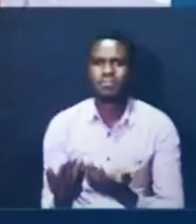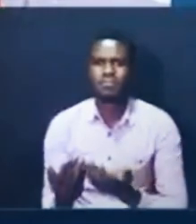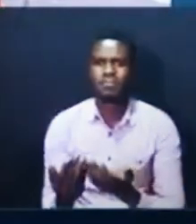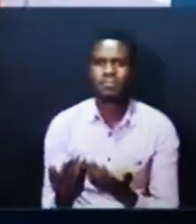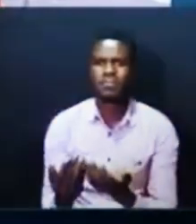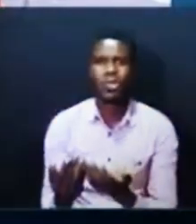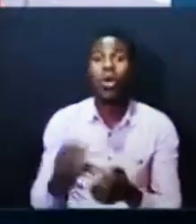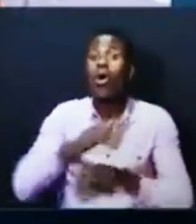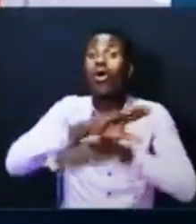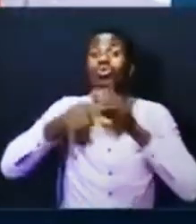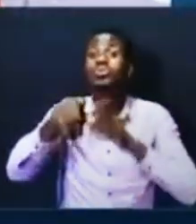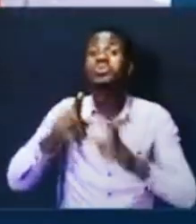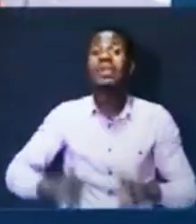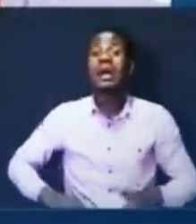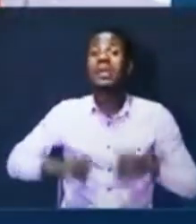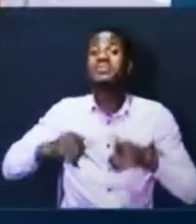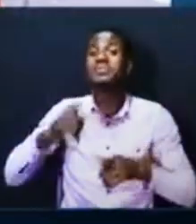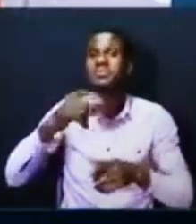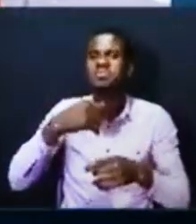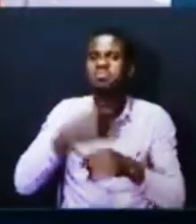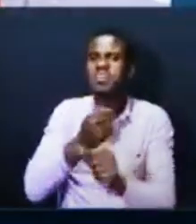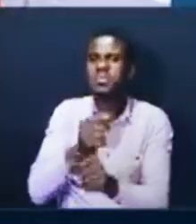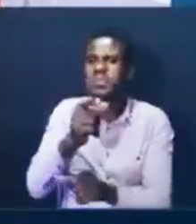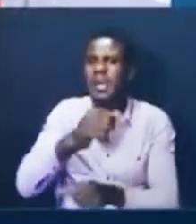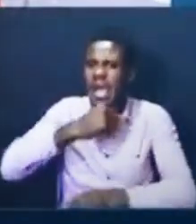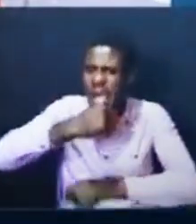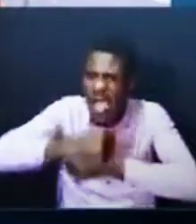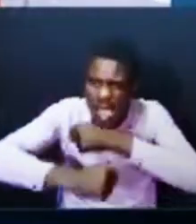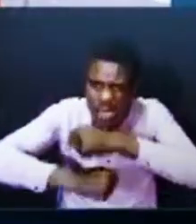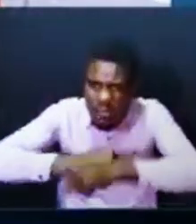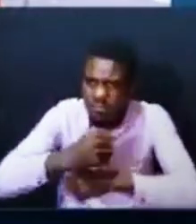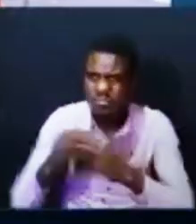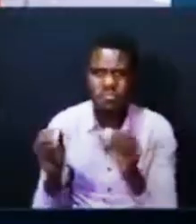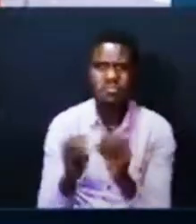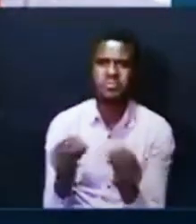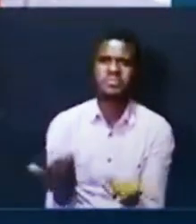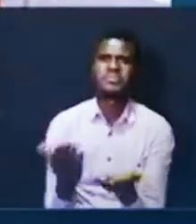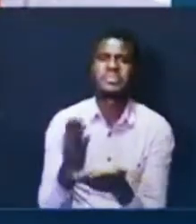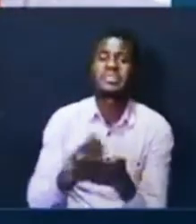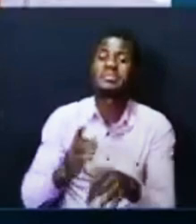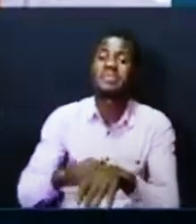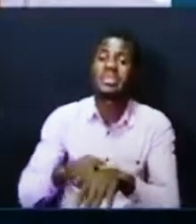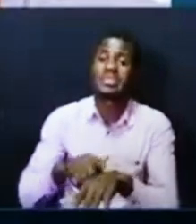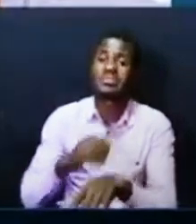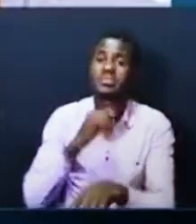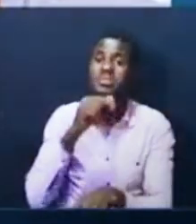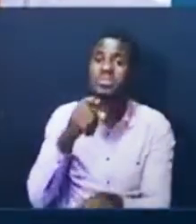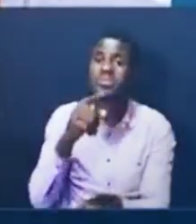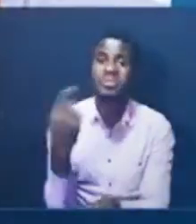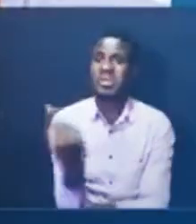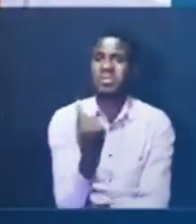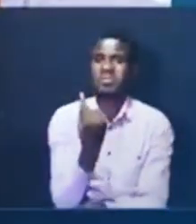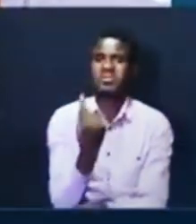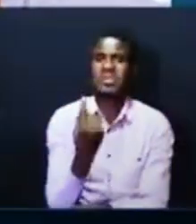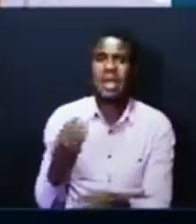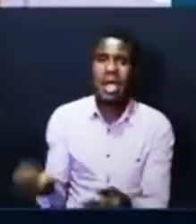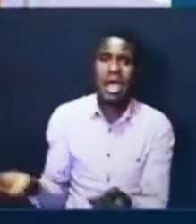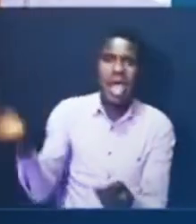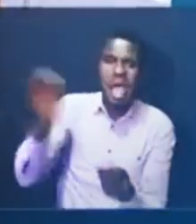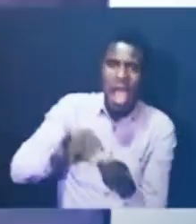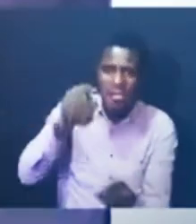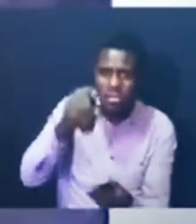Maybe for the rest of your life. And sometimes, not you alone, they will add your children. Even